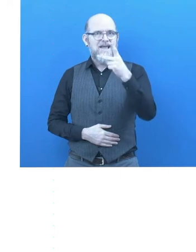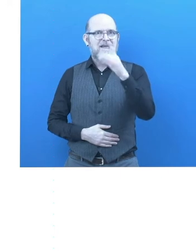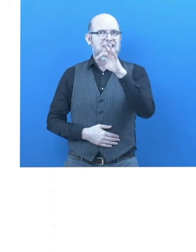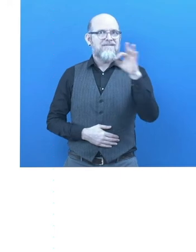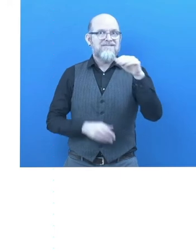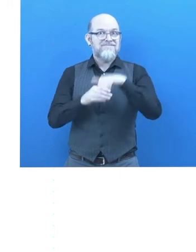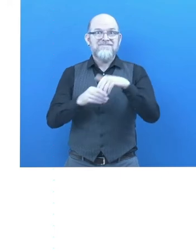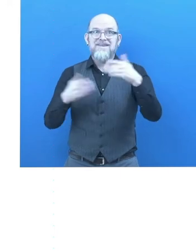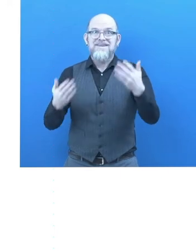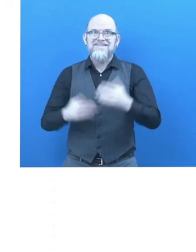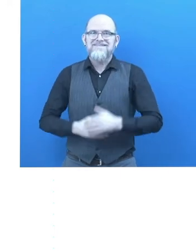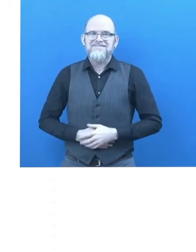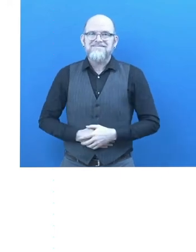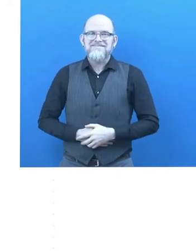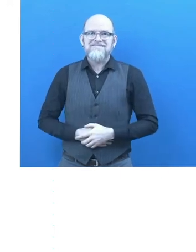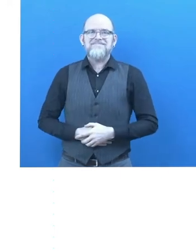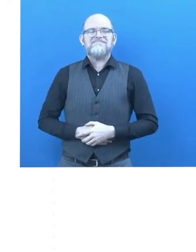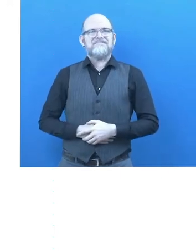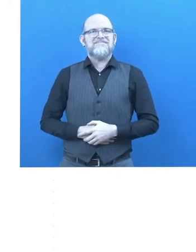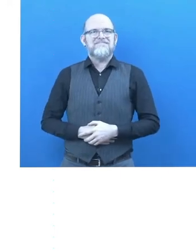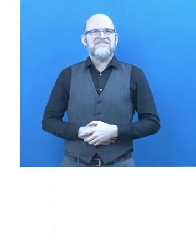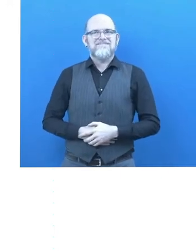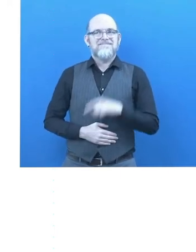What is KFF about?